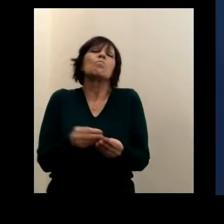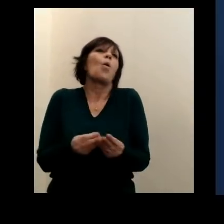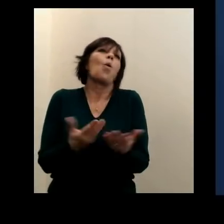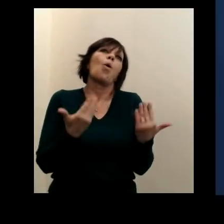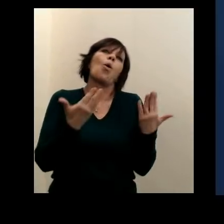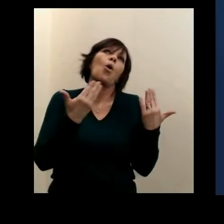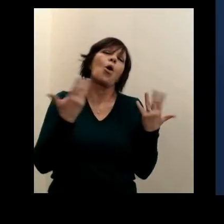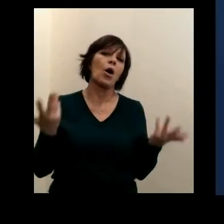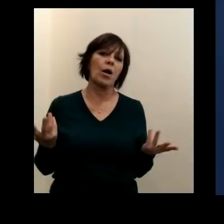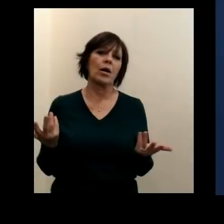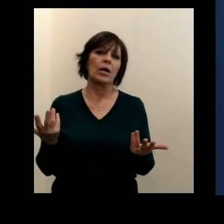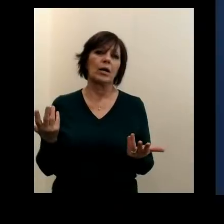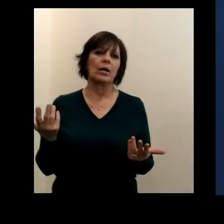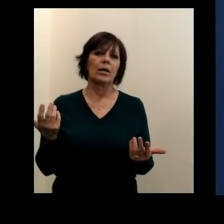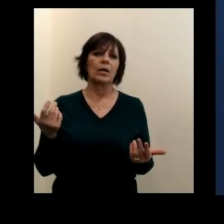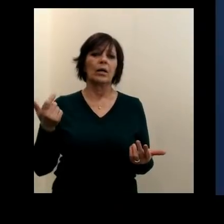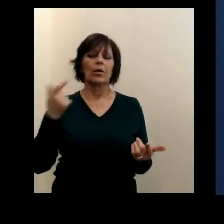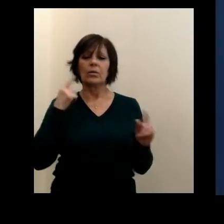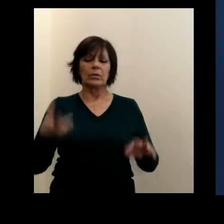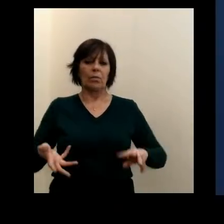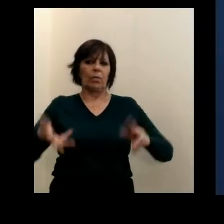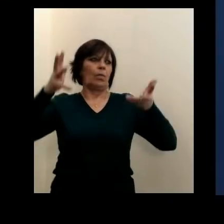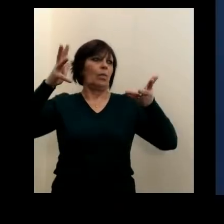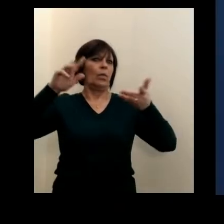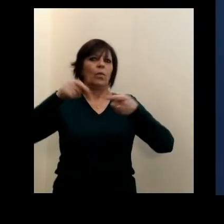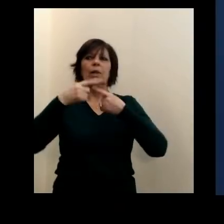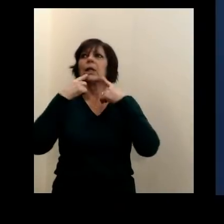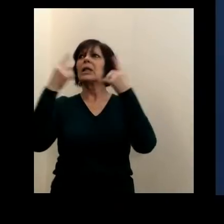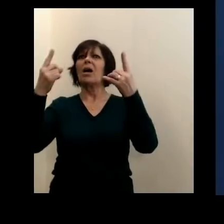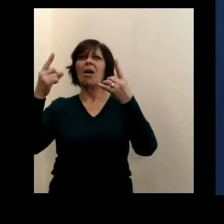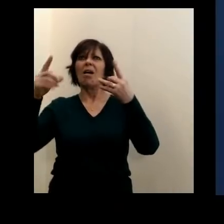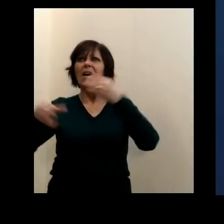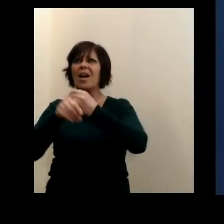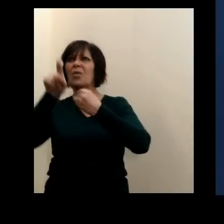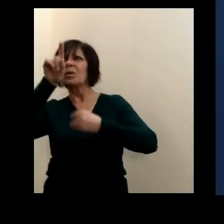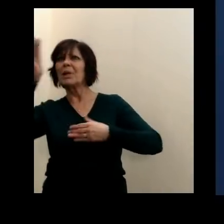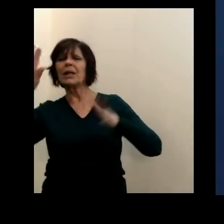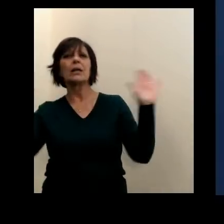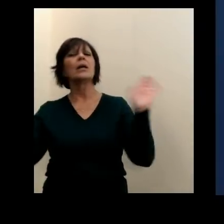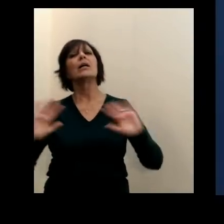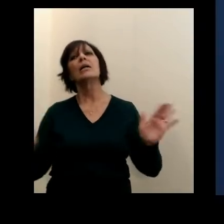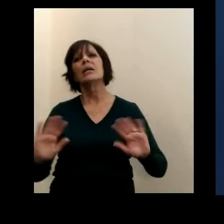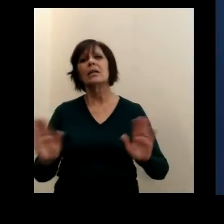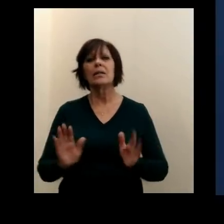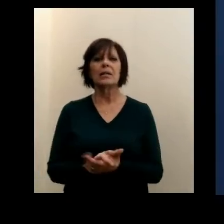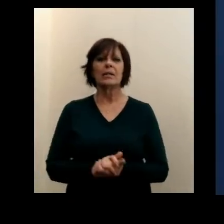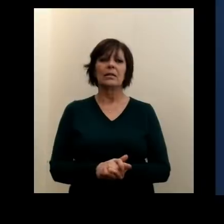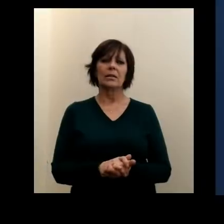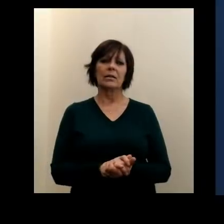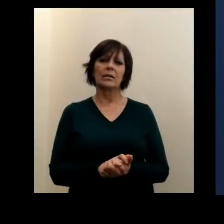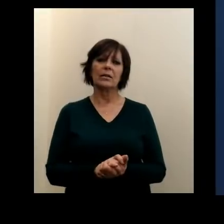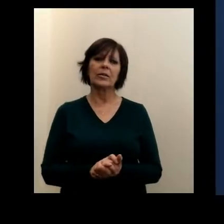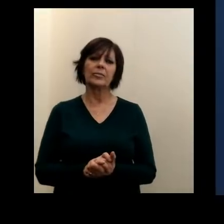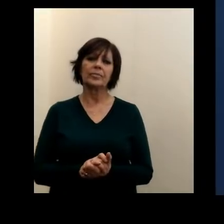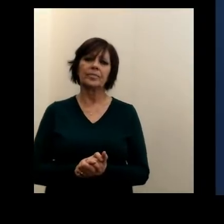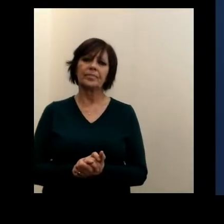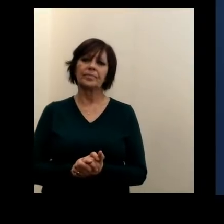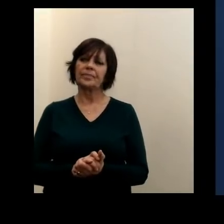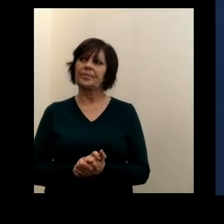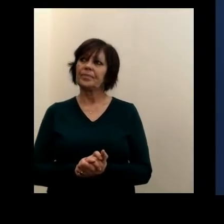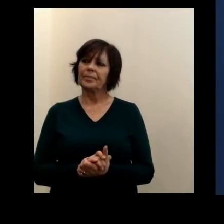vaccines. We were all just kind of thrown for a loop when they announced that the 1B category would be eligible